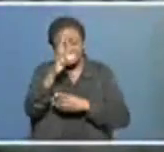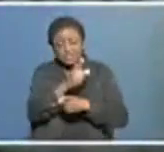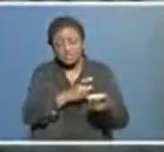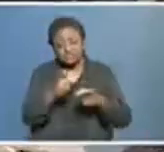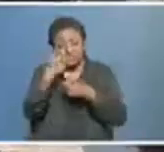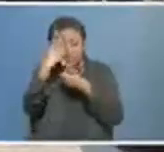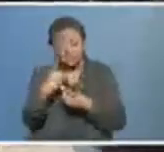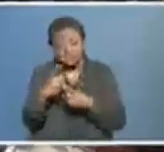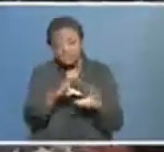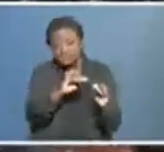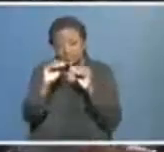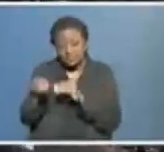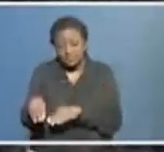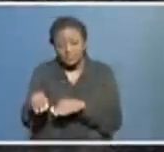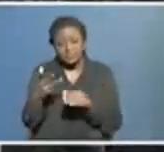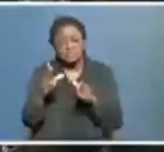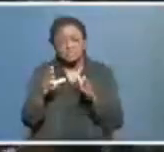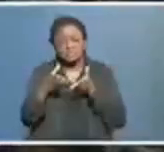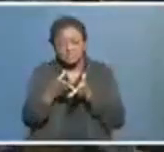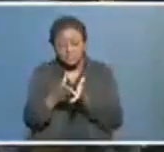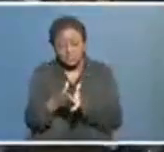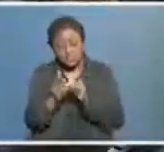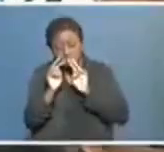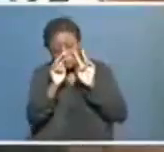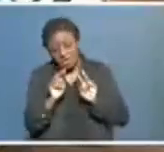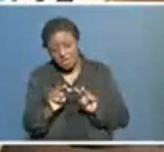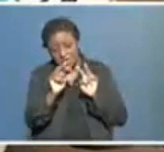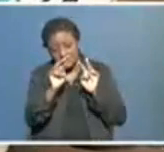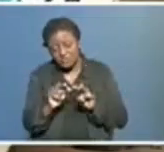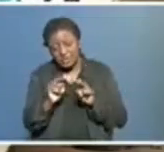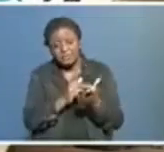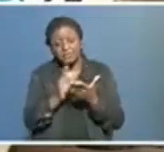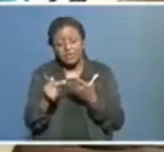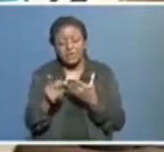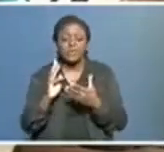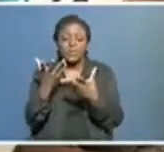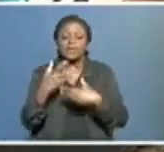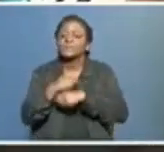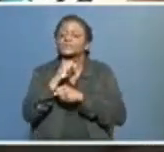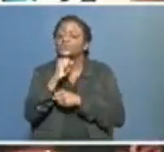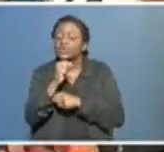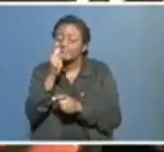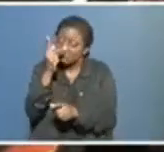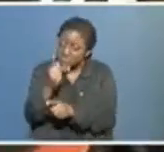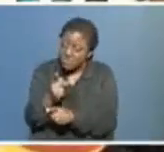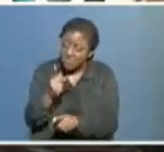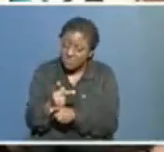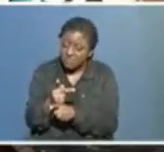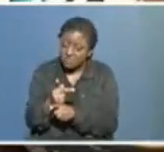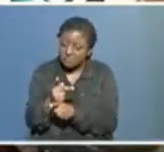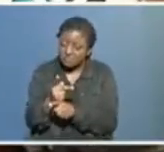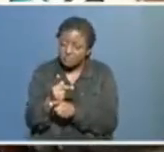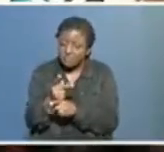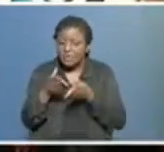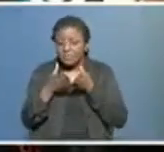cruise monitoring program. We want to ensure that there's proper monitoring and surveillance of passengers on board,